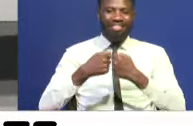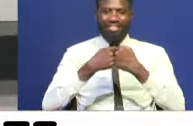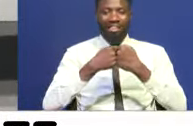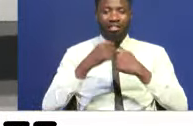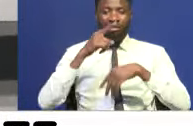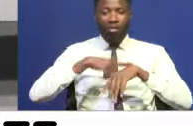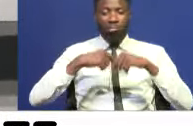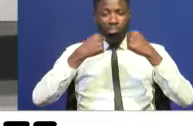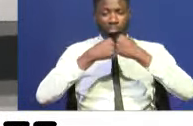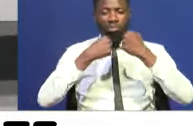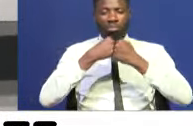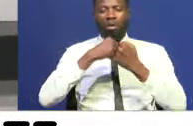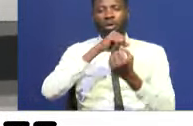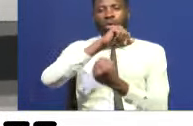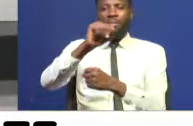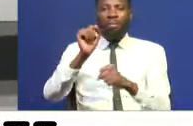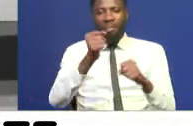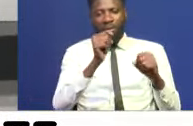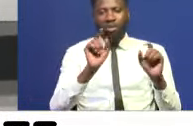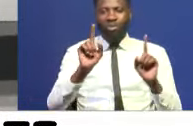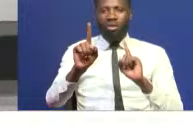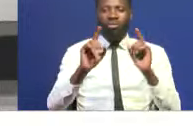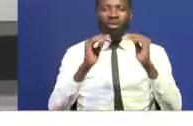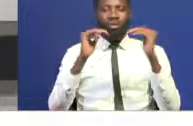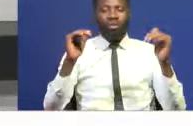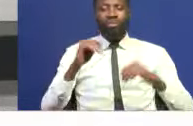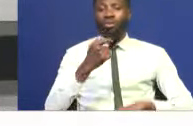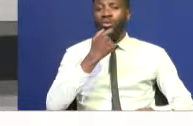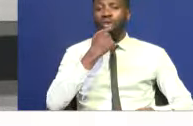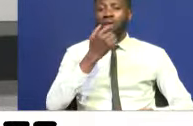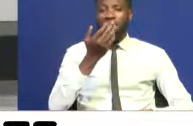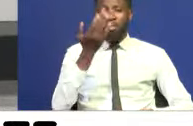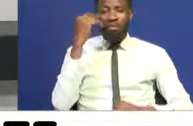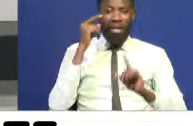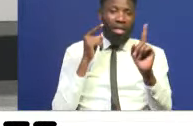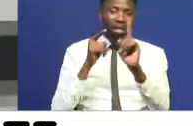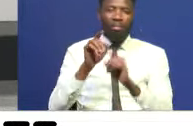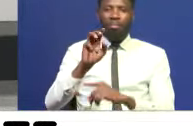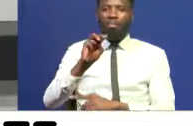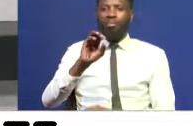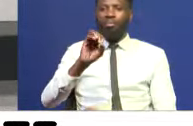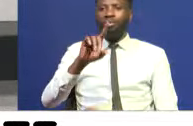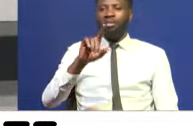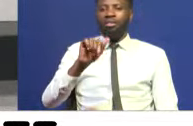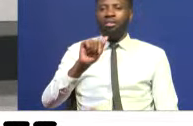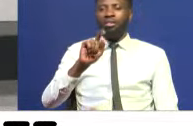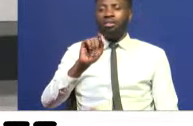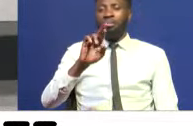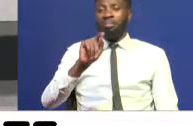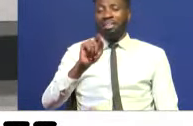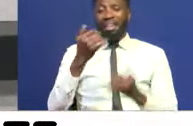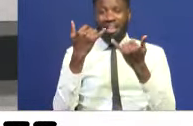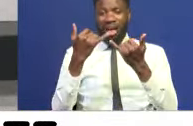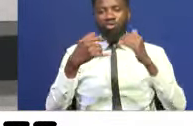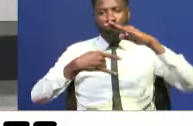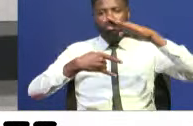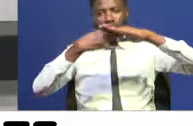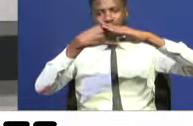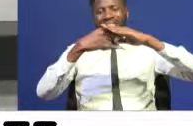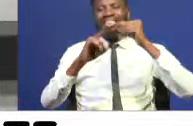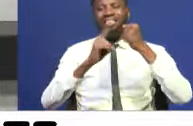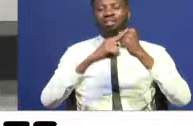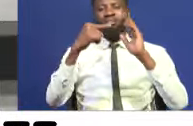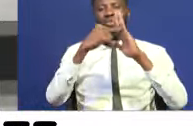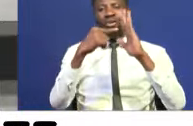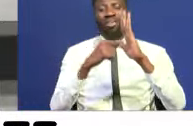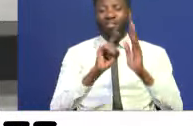in Homa Bay leaves Kogalo, who are also hunting for the Mozambique Cup, 6 points behind leaders Kenya Police, with 2 matches to